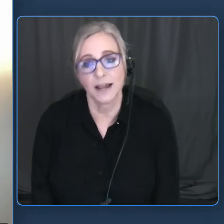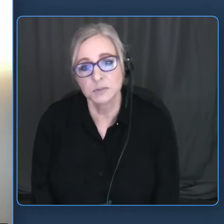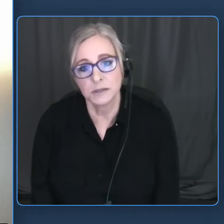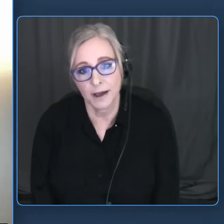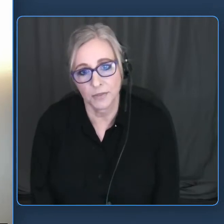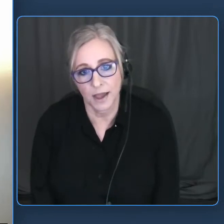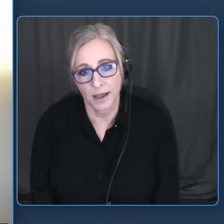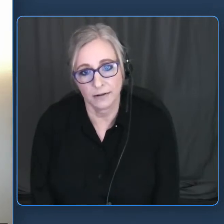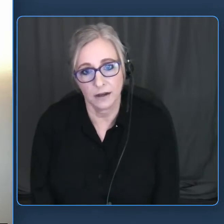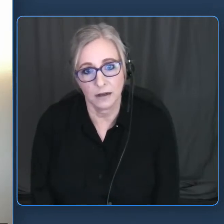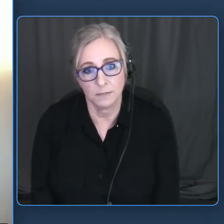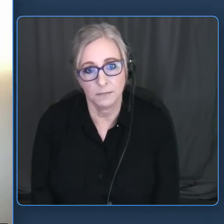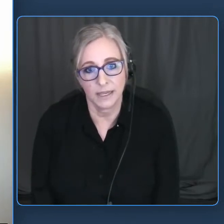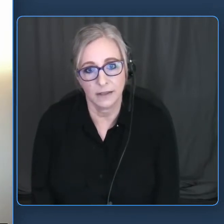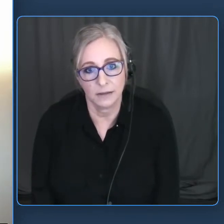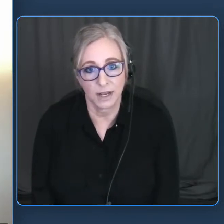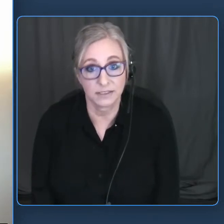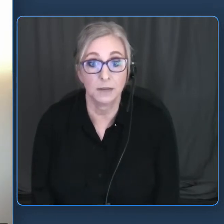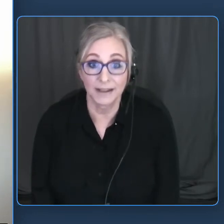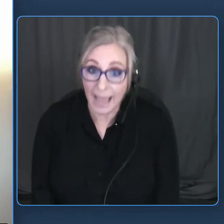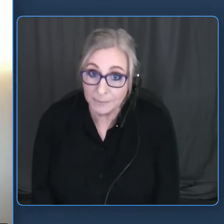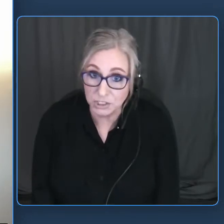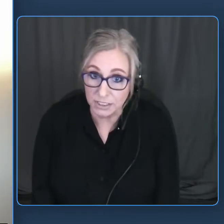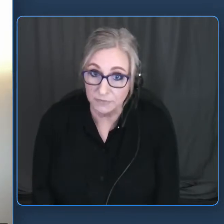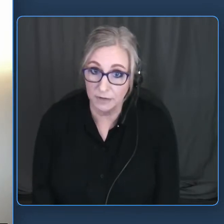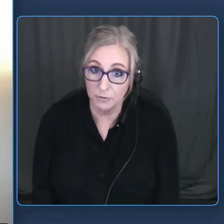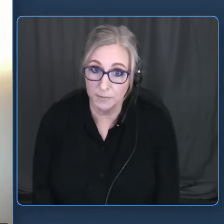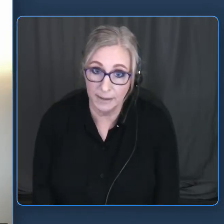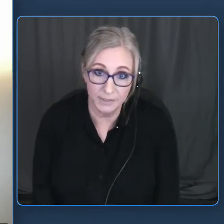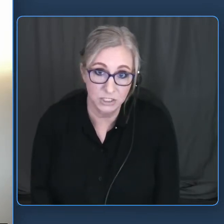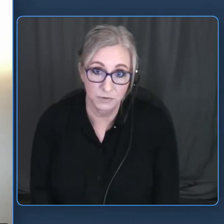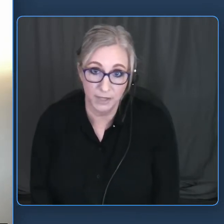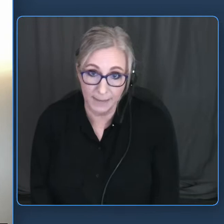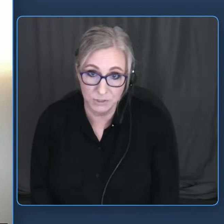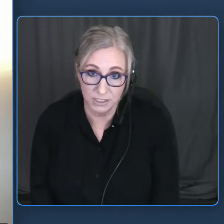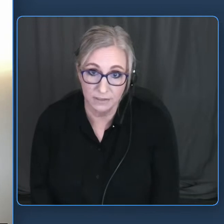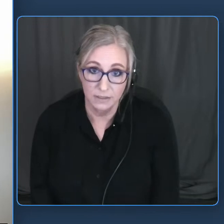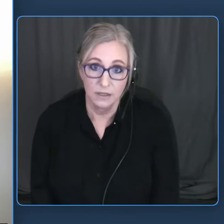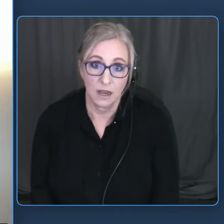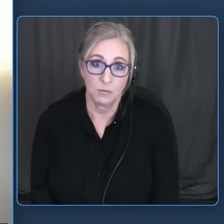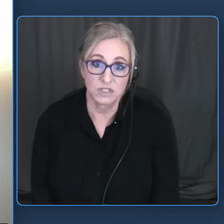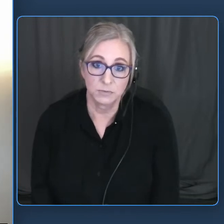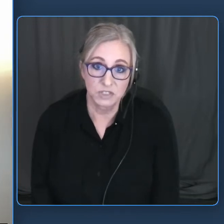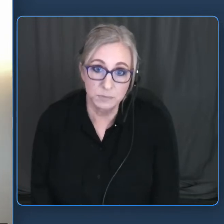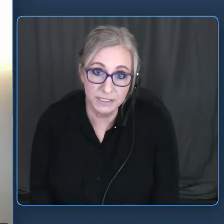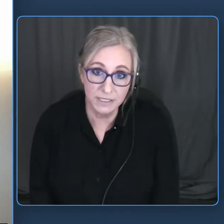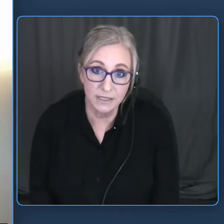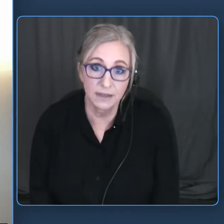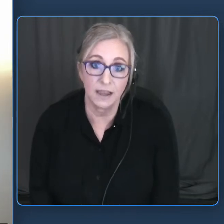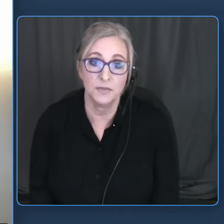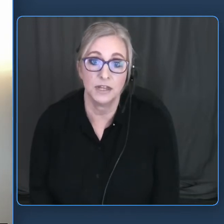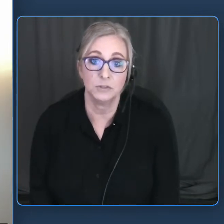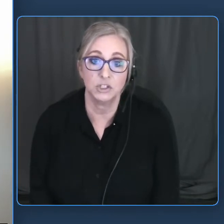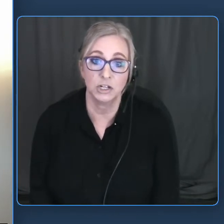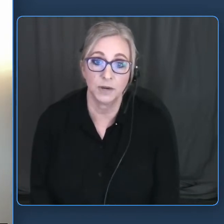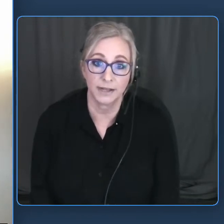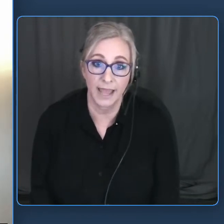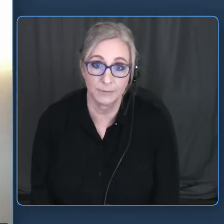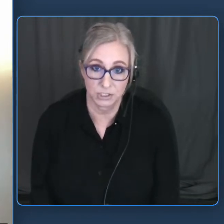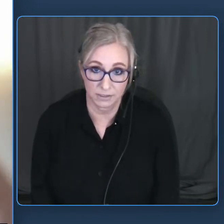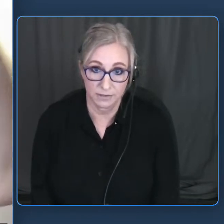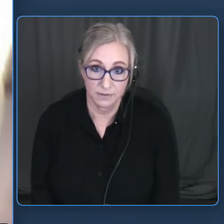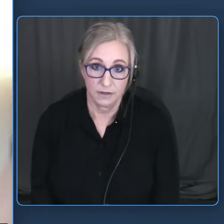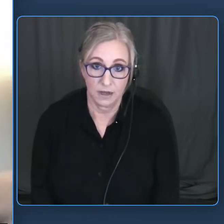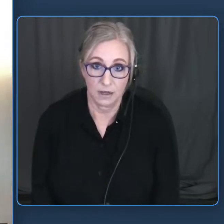People have asked me about that, and they were asking about captioning, if there would be application for captioning when someone's speaking, and then it would